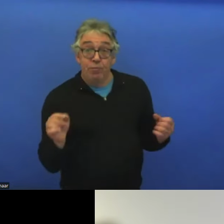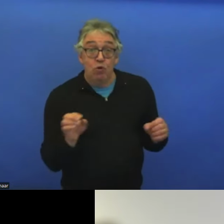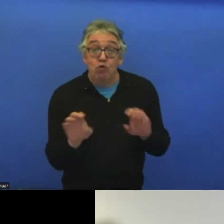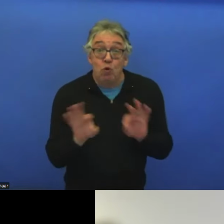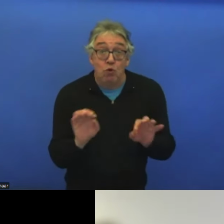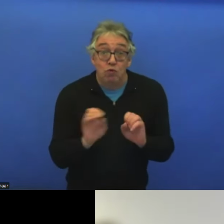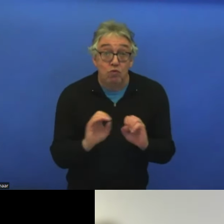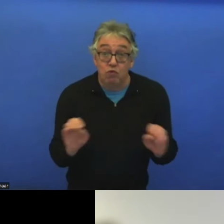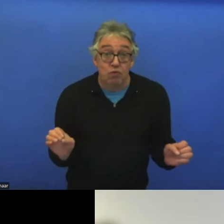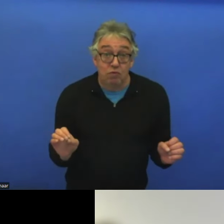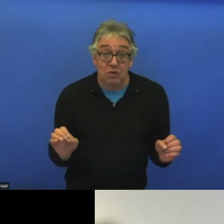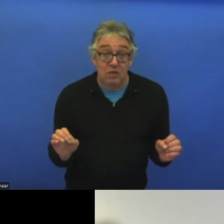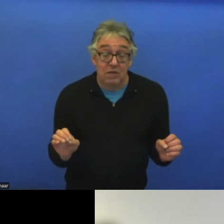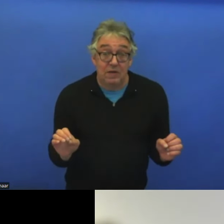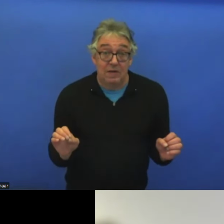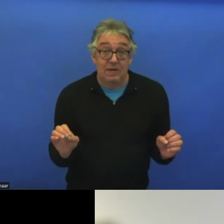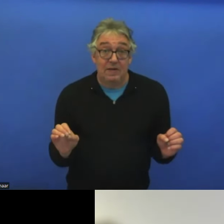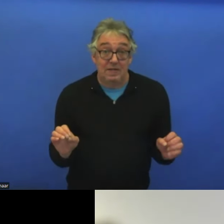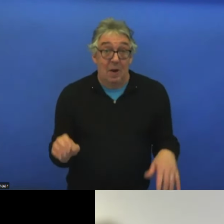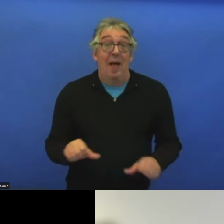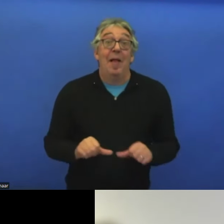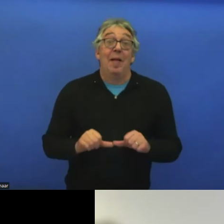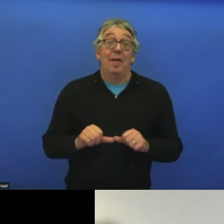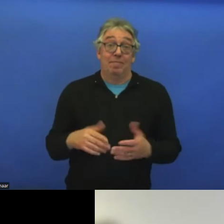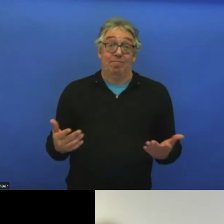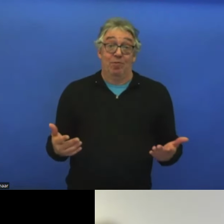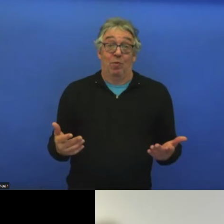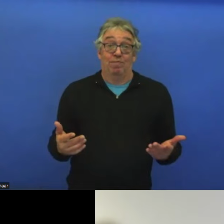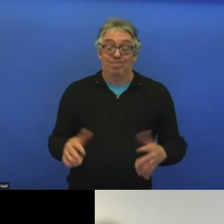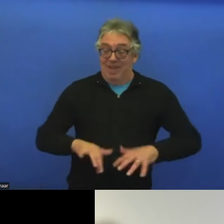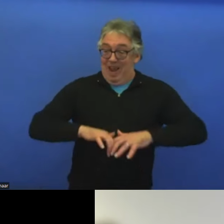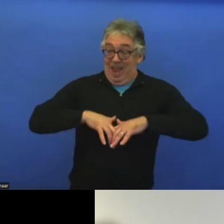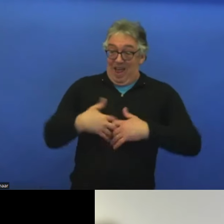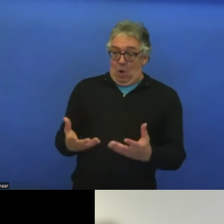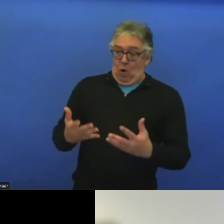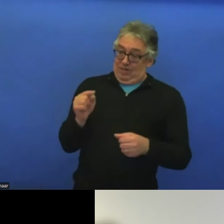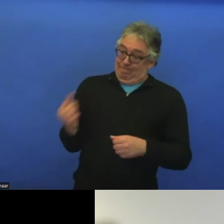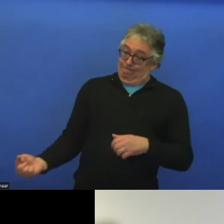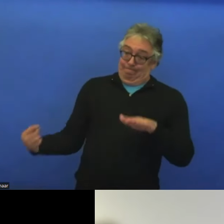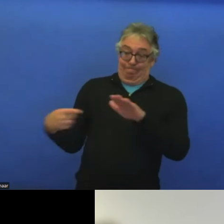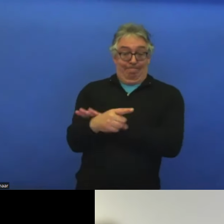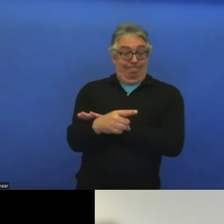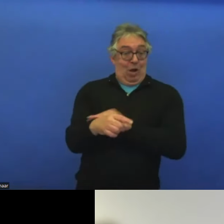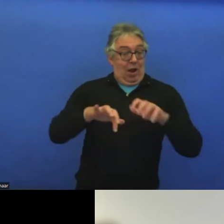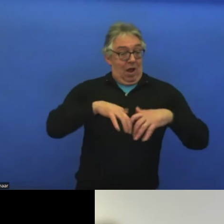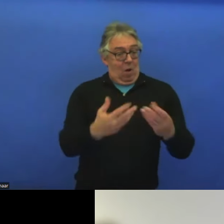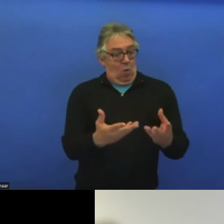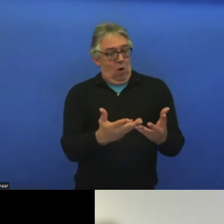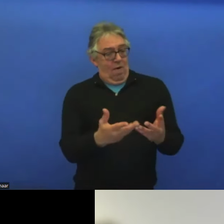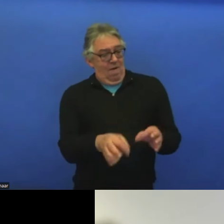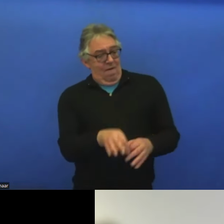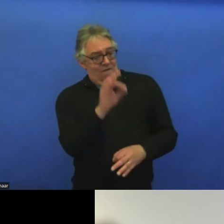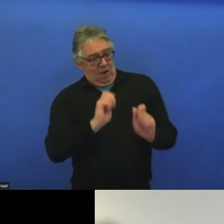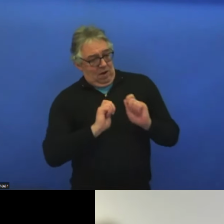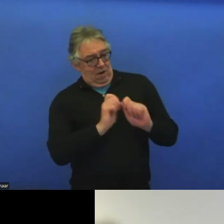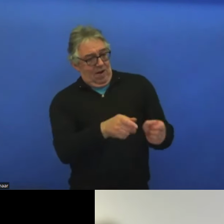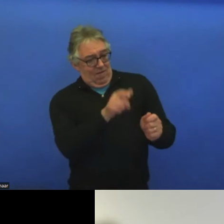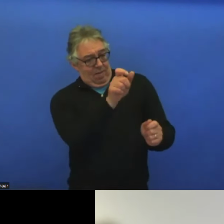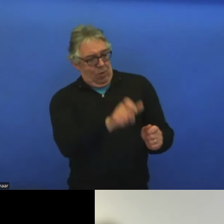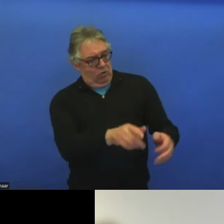and the question of durable solutions are being raised. How to find a durable solution for that